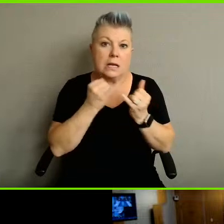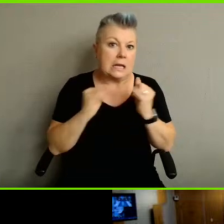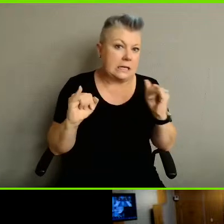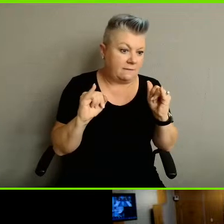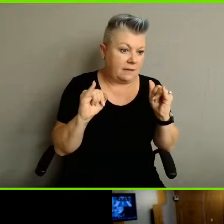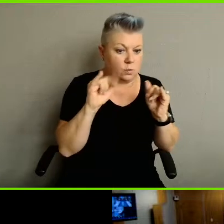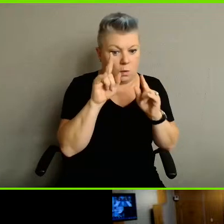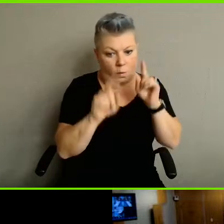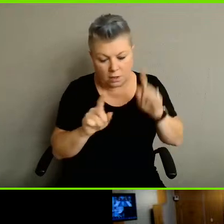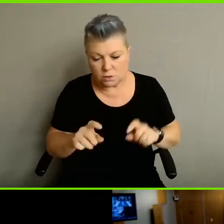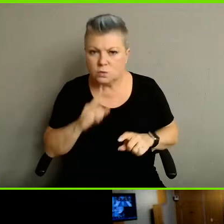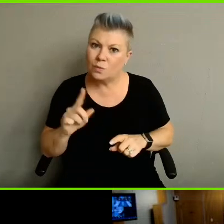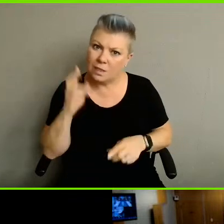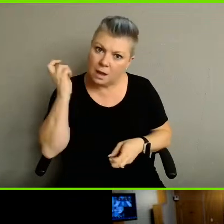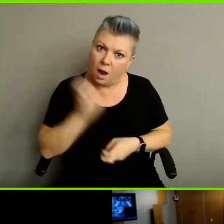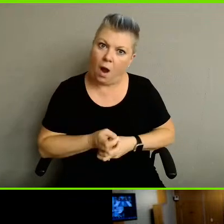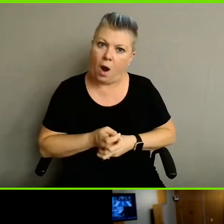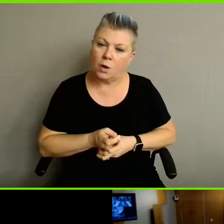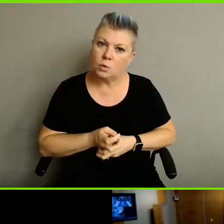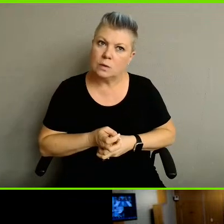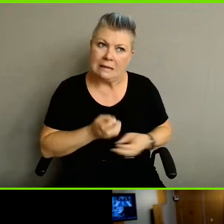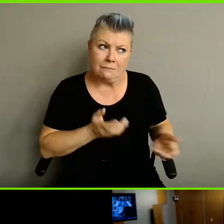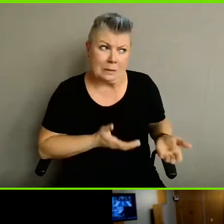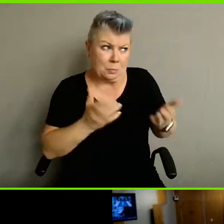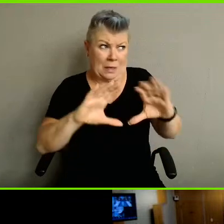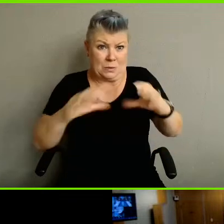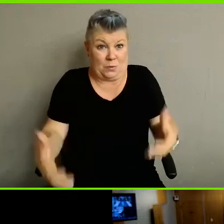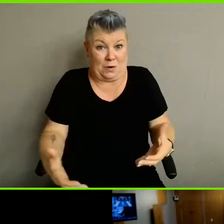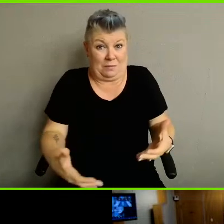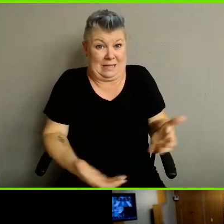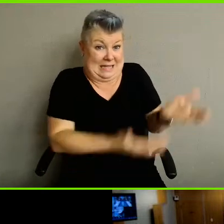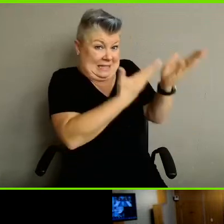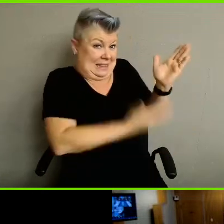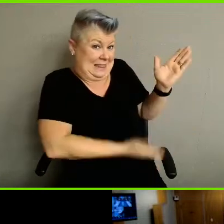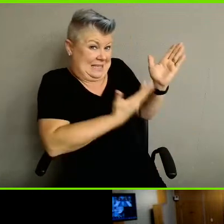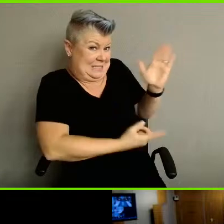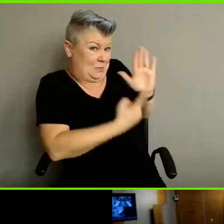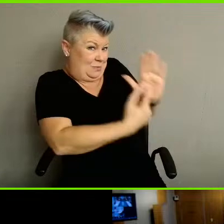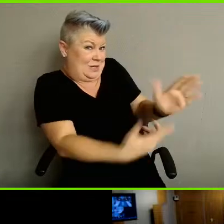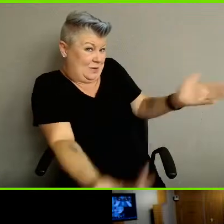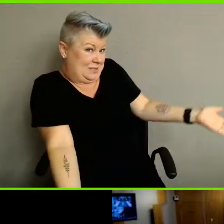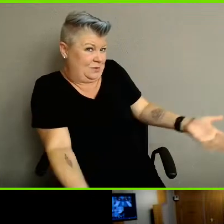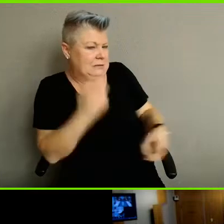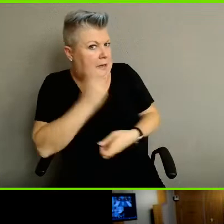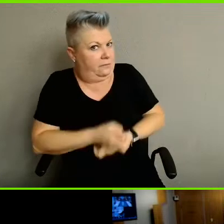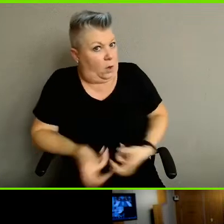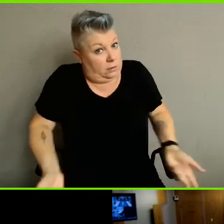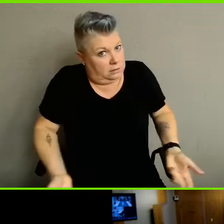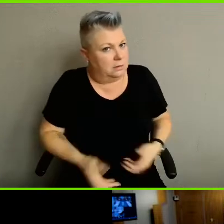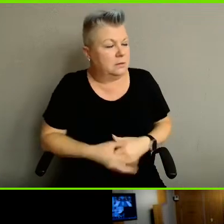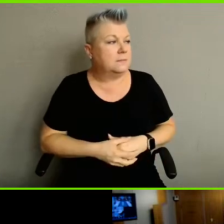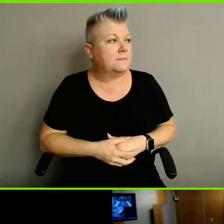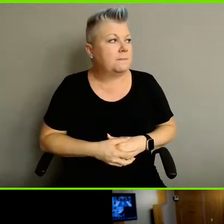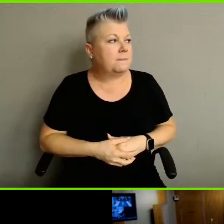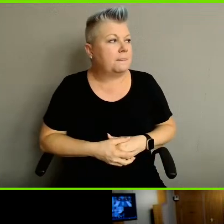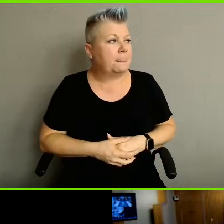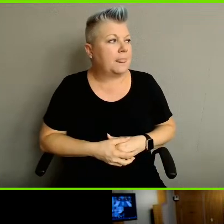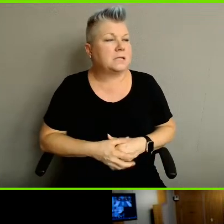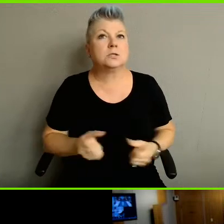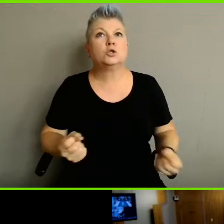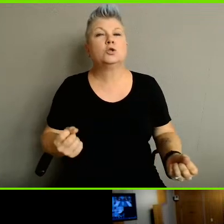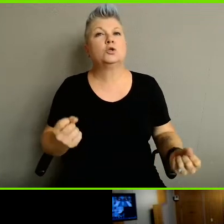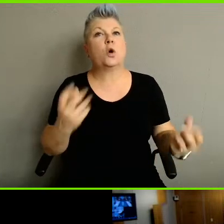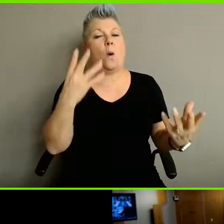so it's really hard to even bring it to a group like this and say, this is kind of what we're showing, but yeah. There's a lot of information in